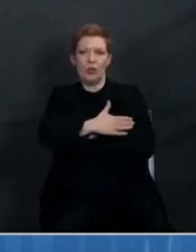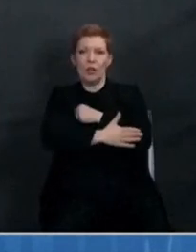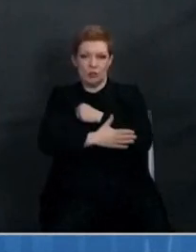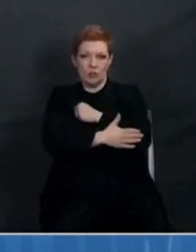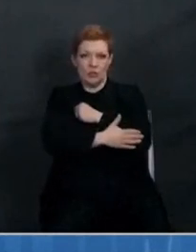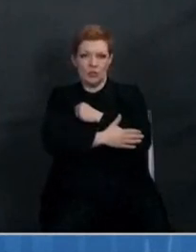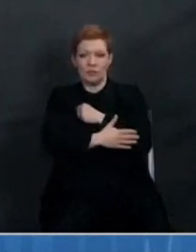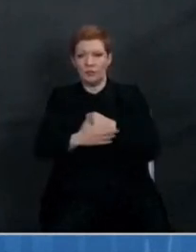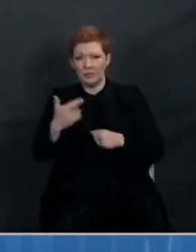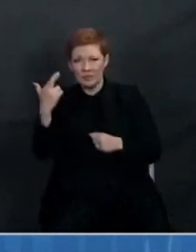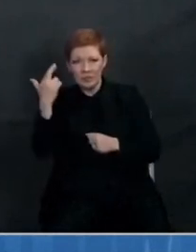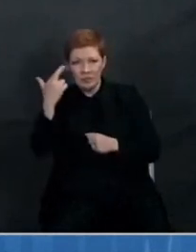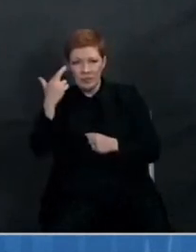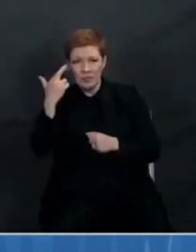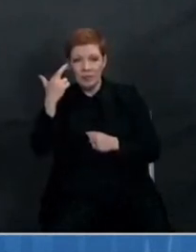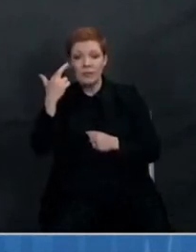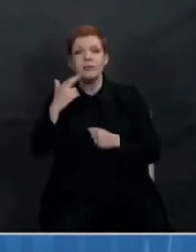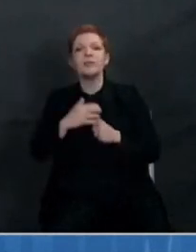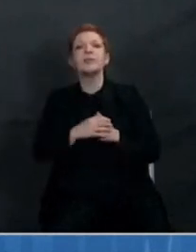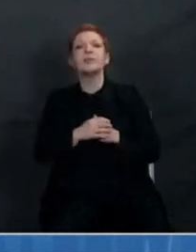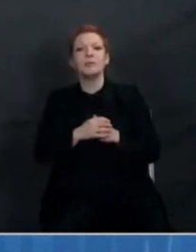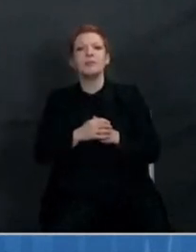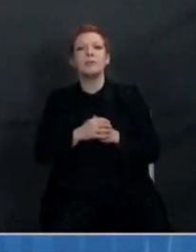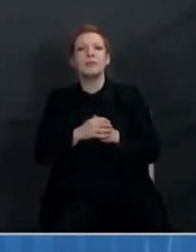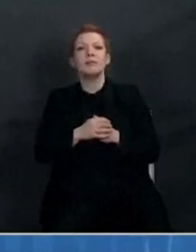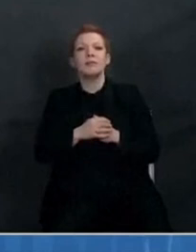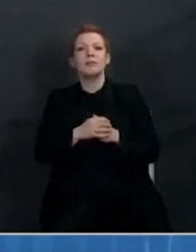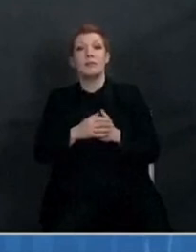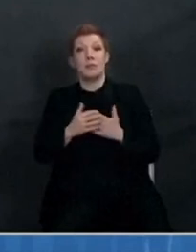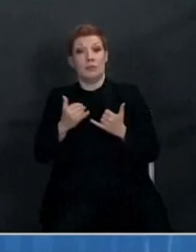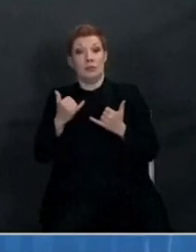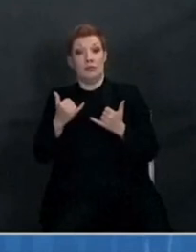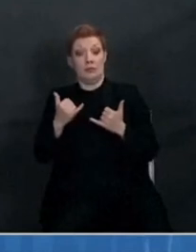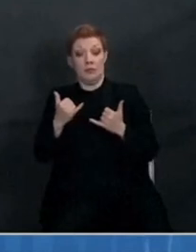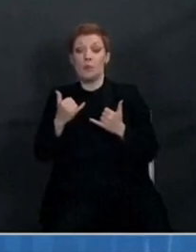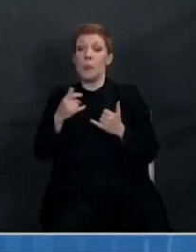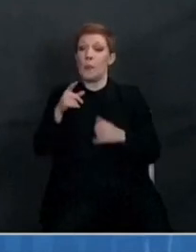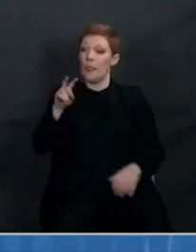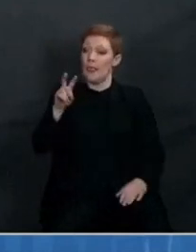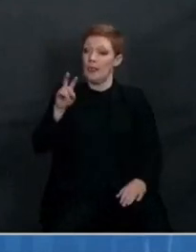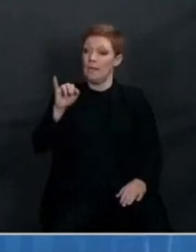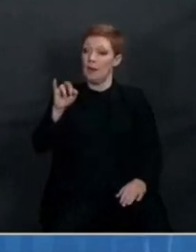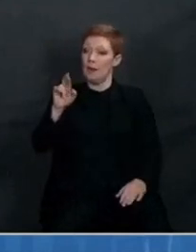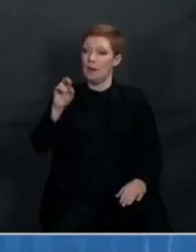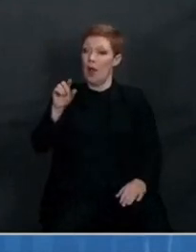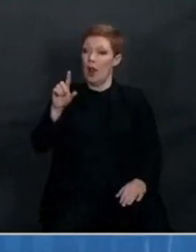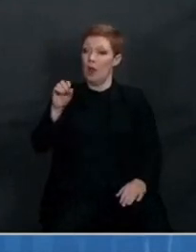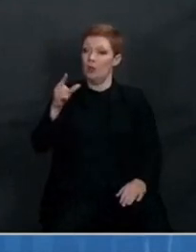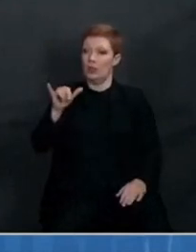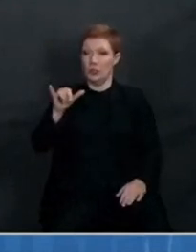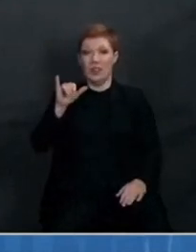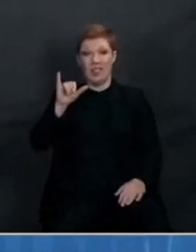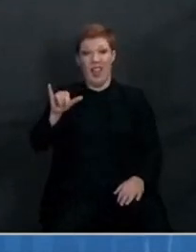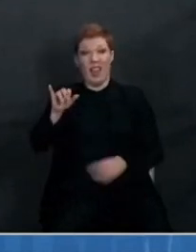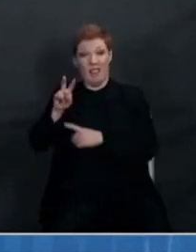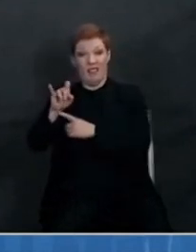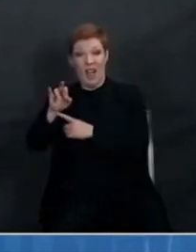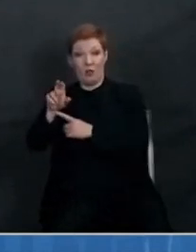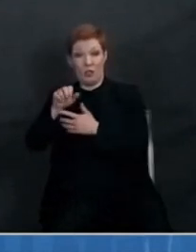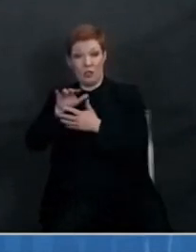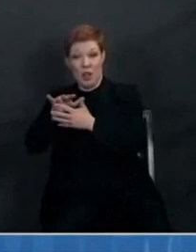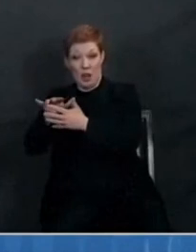that is that there is a fact that permeates virology, and that is that viruses